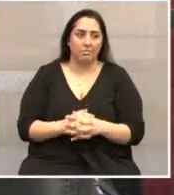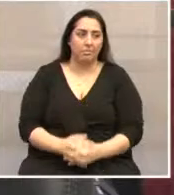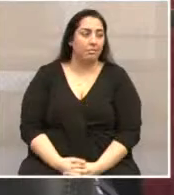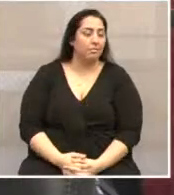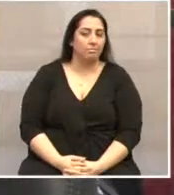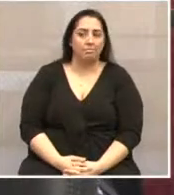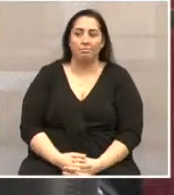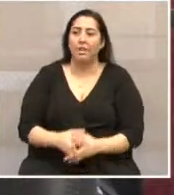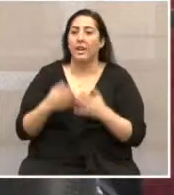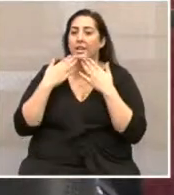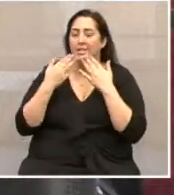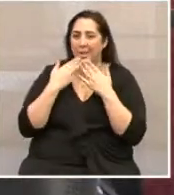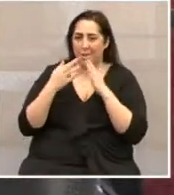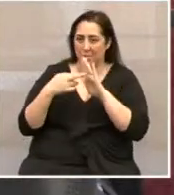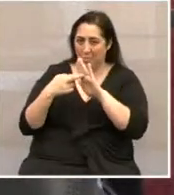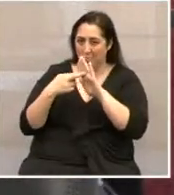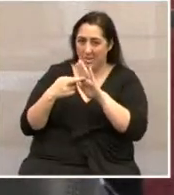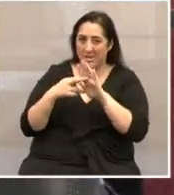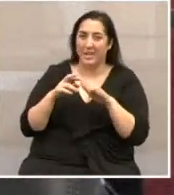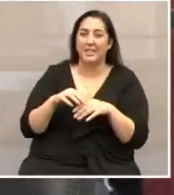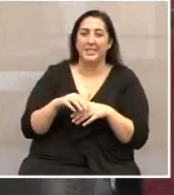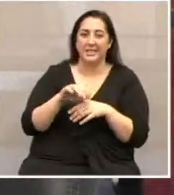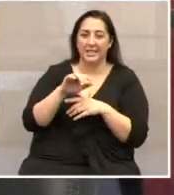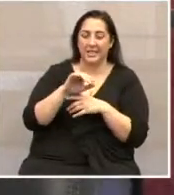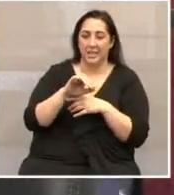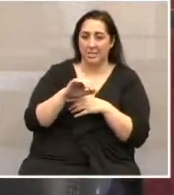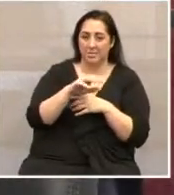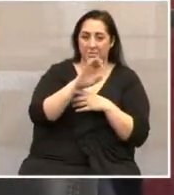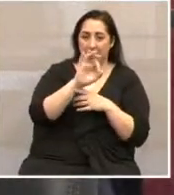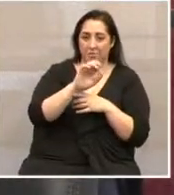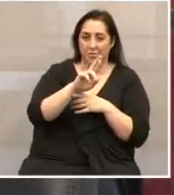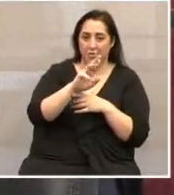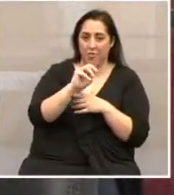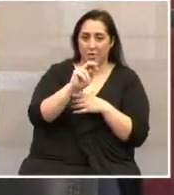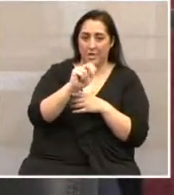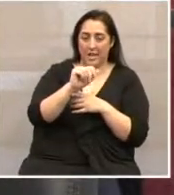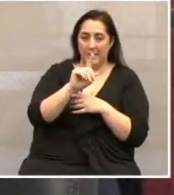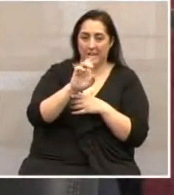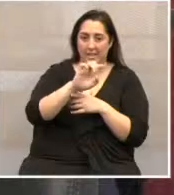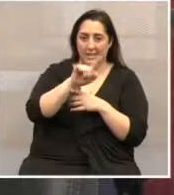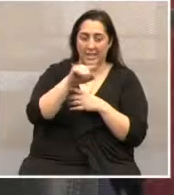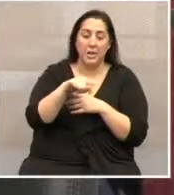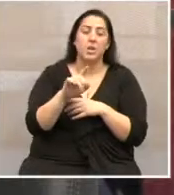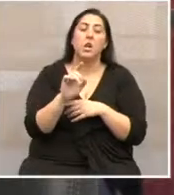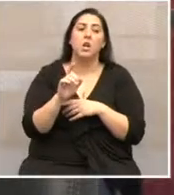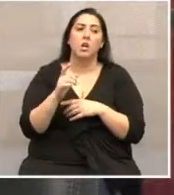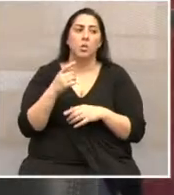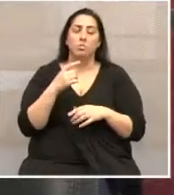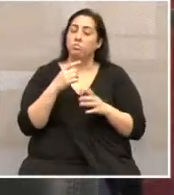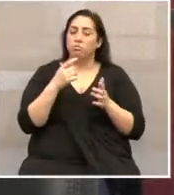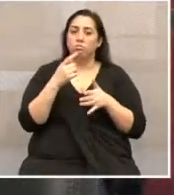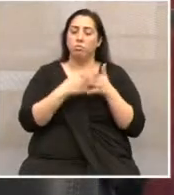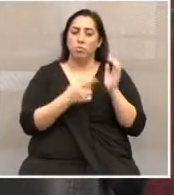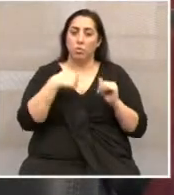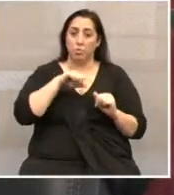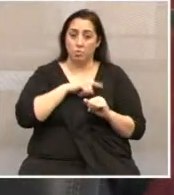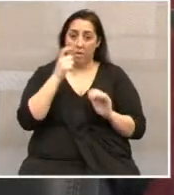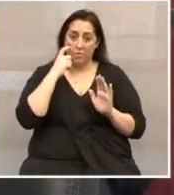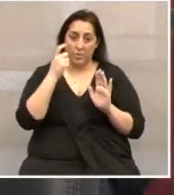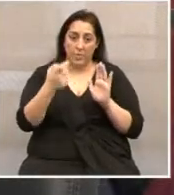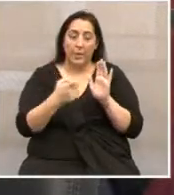Thank you, Representative Ledger Fernandez. For us, I think what we've seen is that people